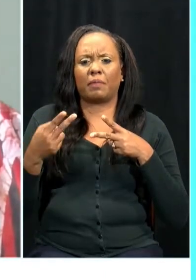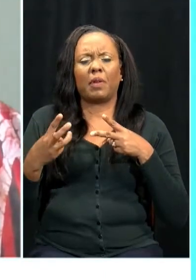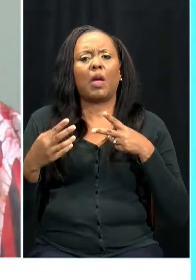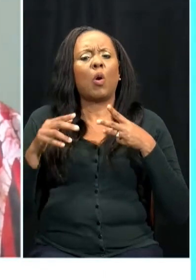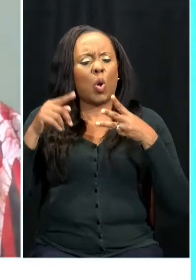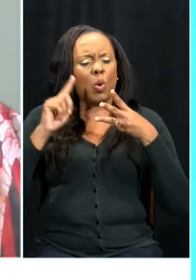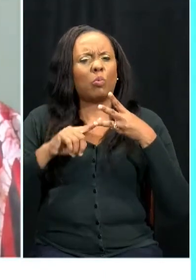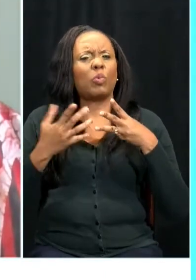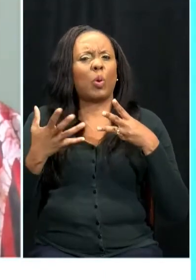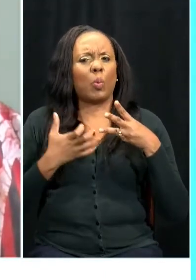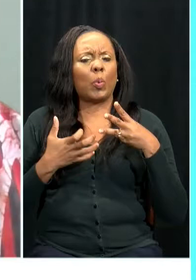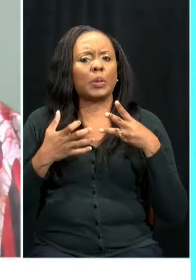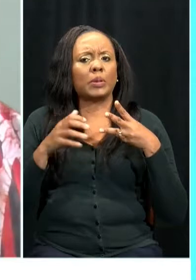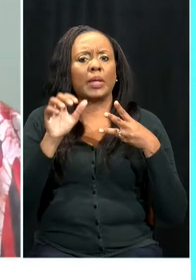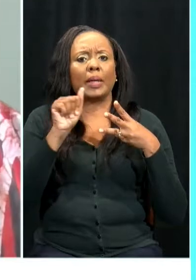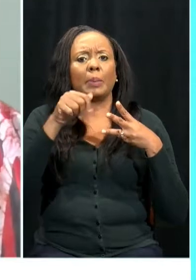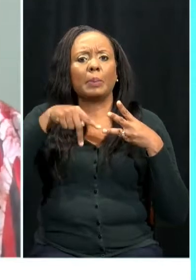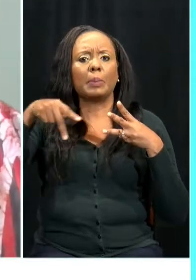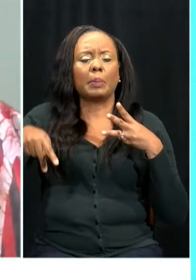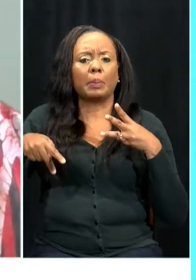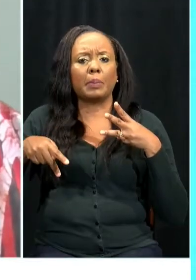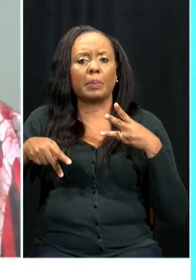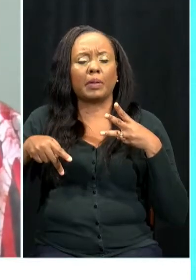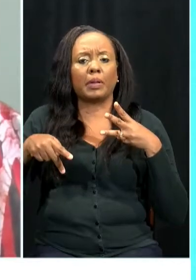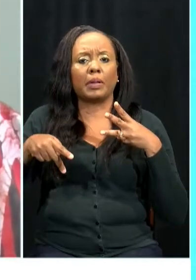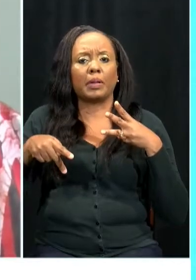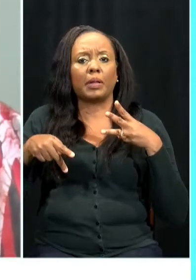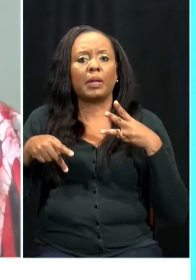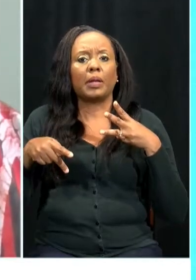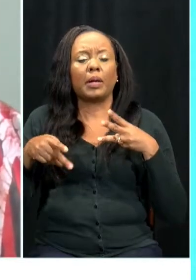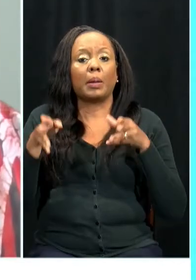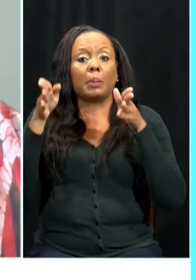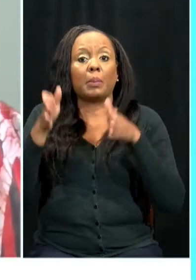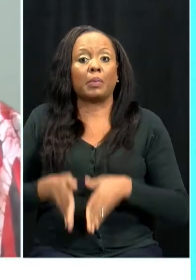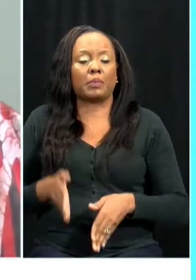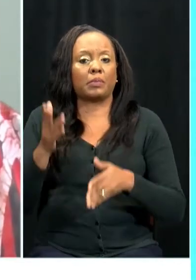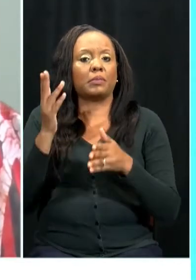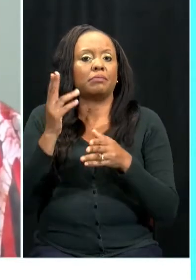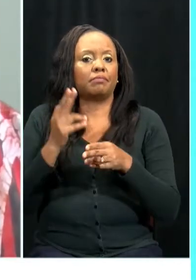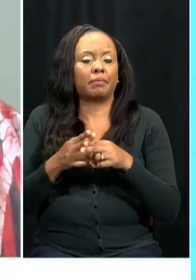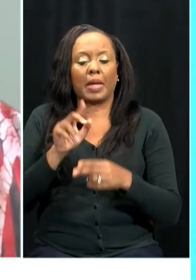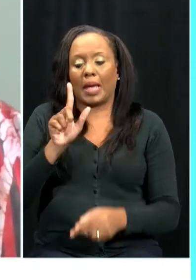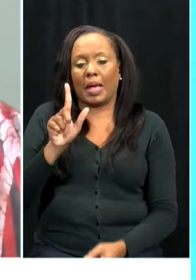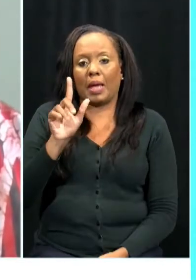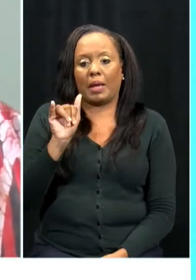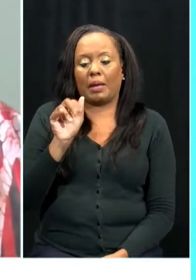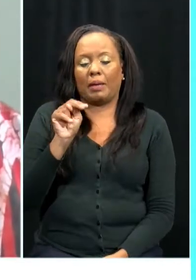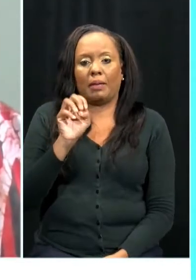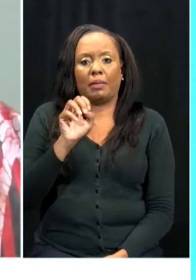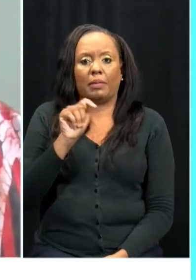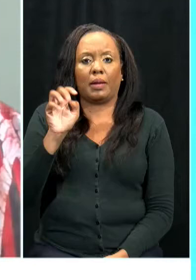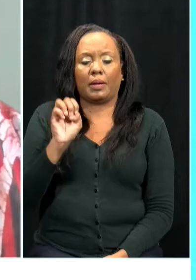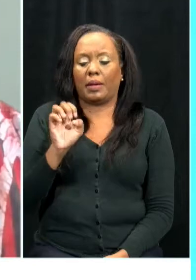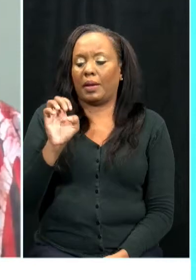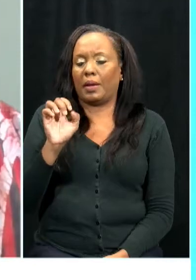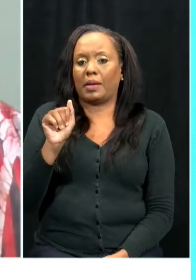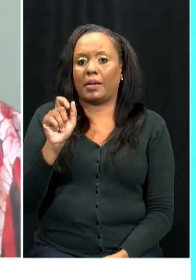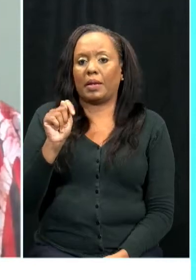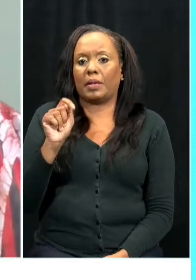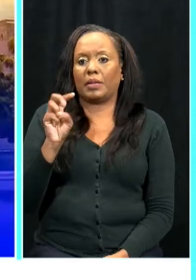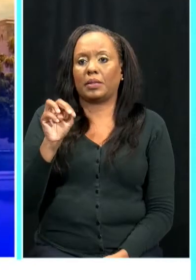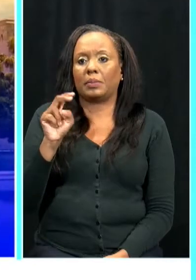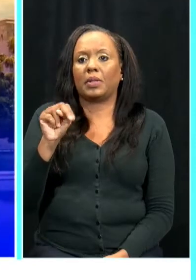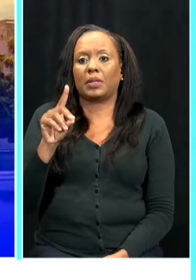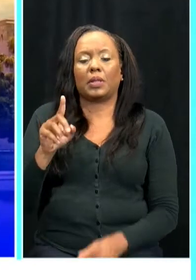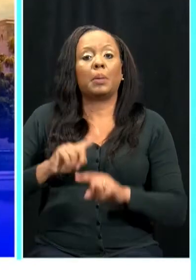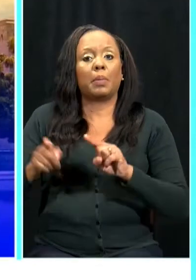Lynette Eastman, to join us, but unfortunately she's not able to make it. But a representative of the party, Raquel, will join us in just a little while.